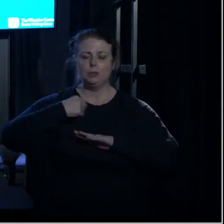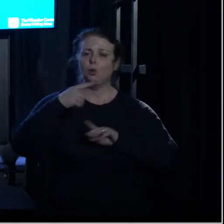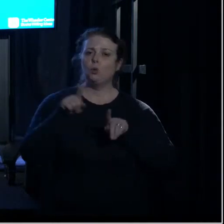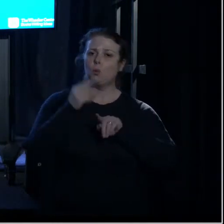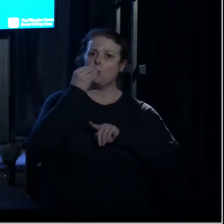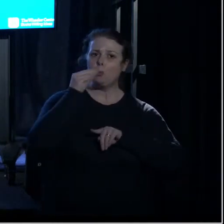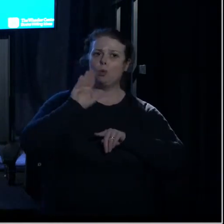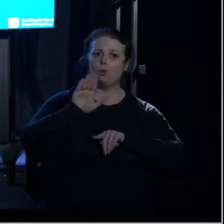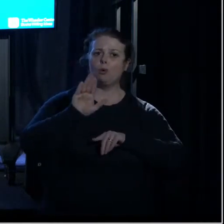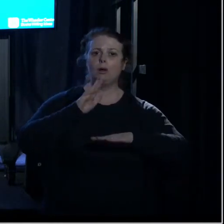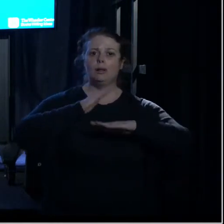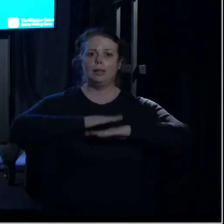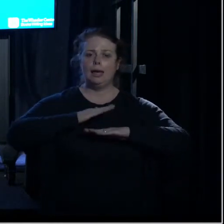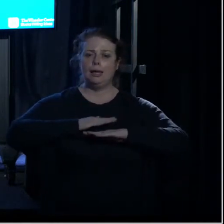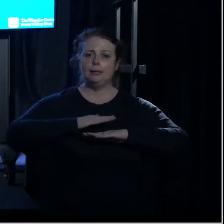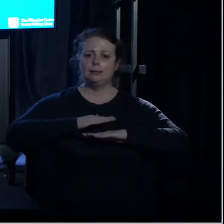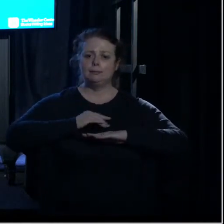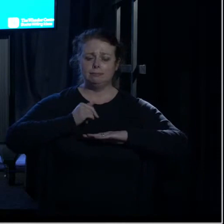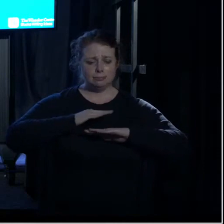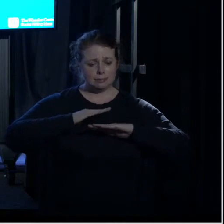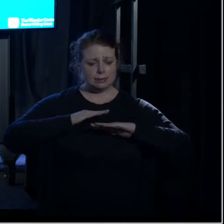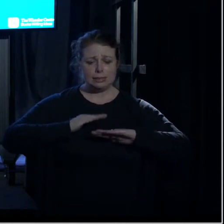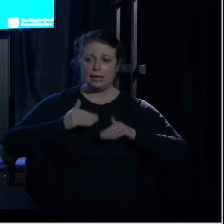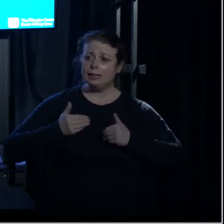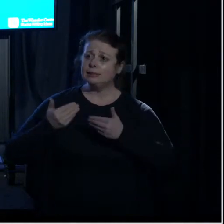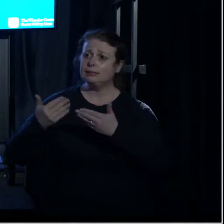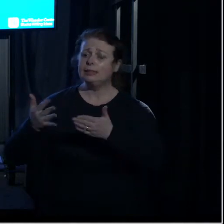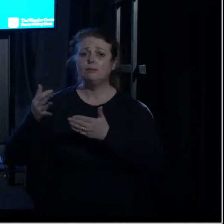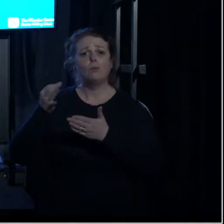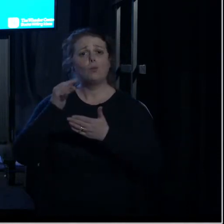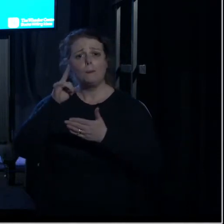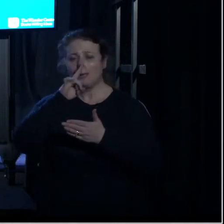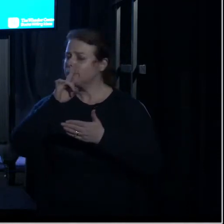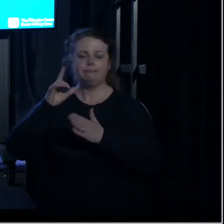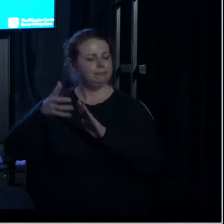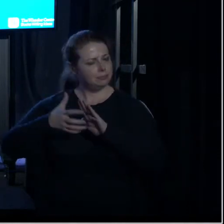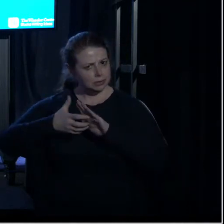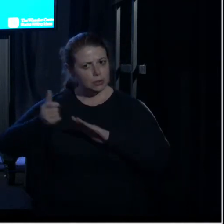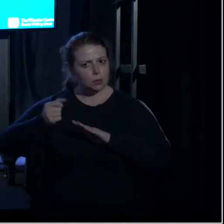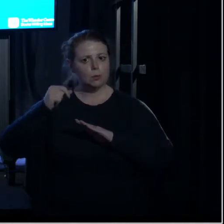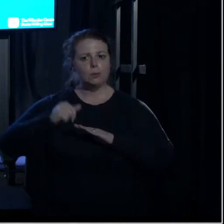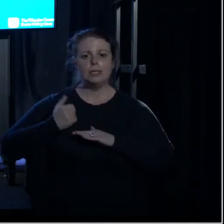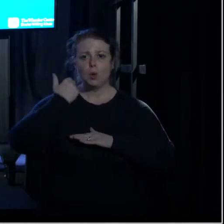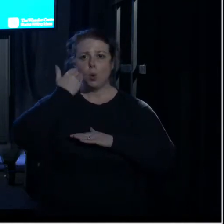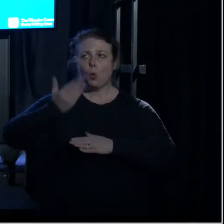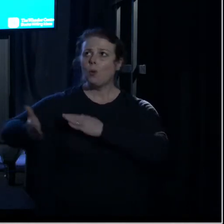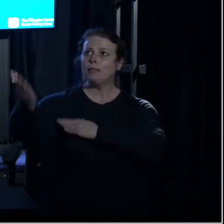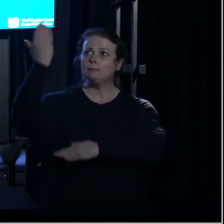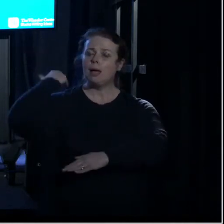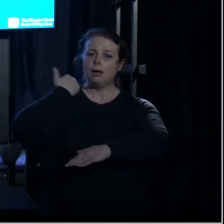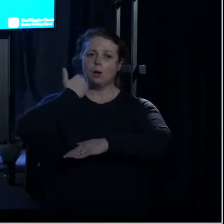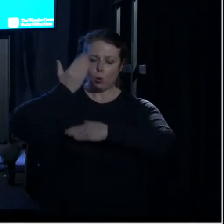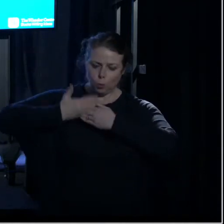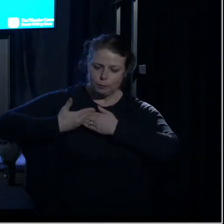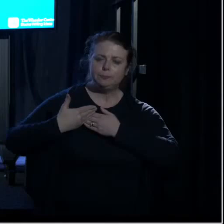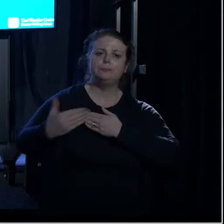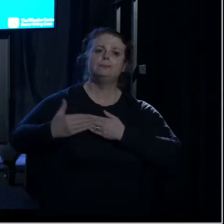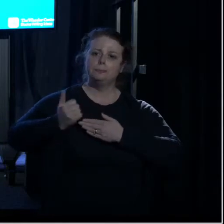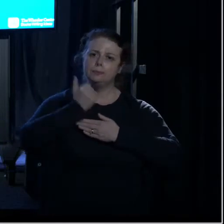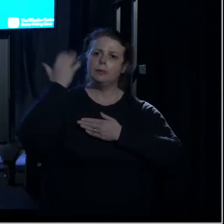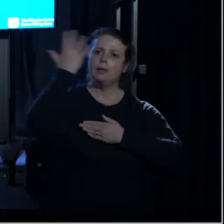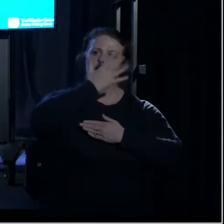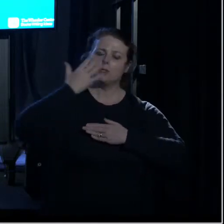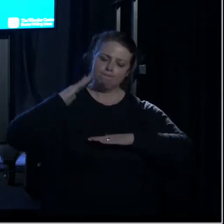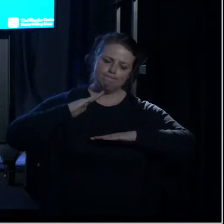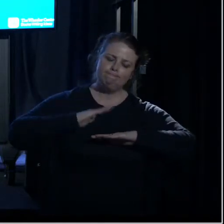Sovereignty was never ceded, and this always was and always will be Aboriginal land. I pay